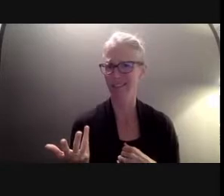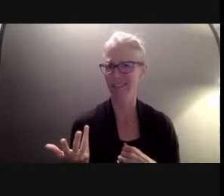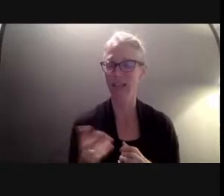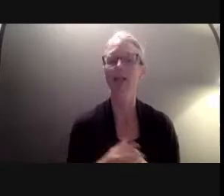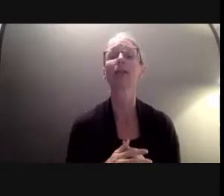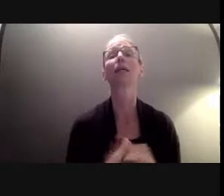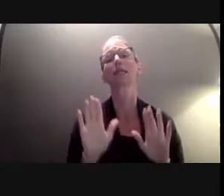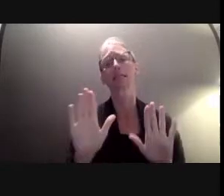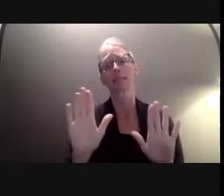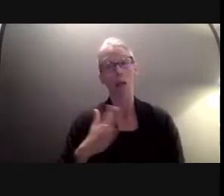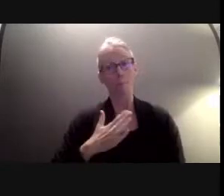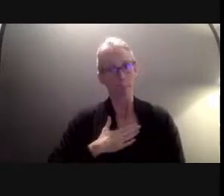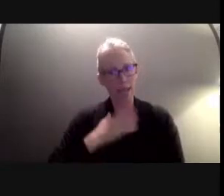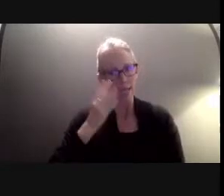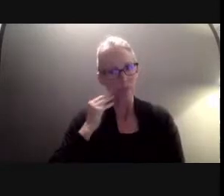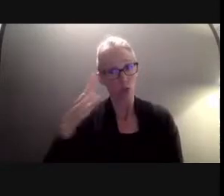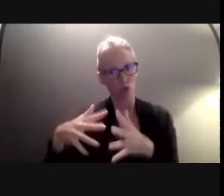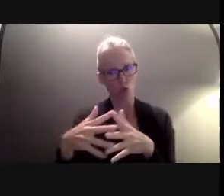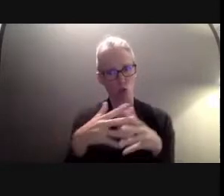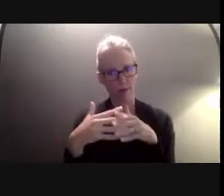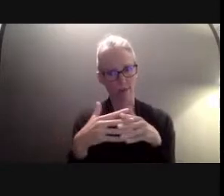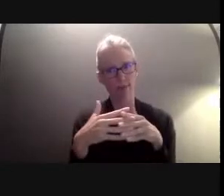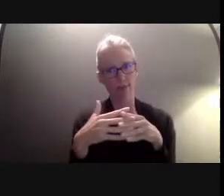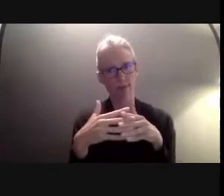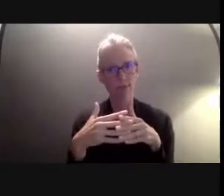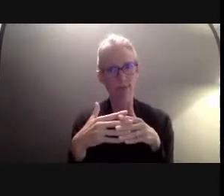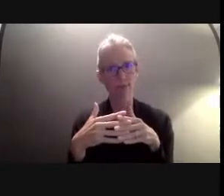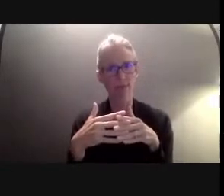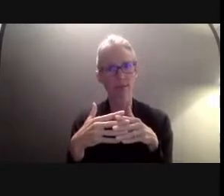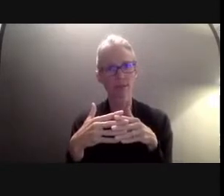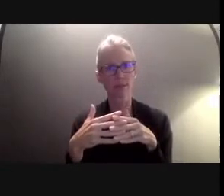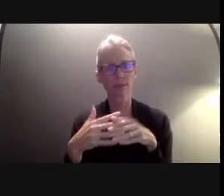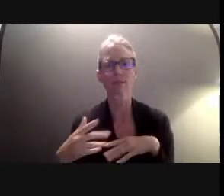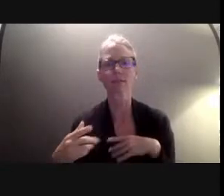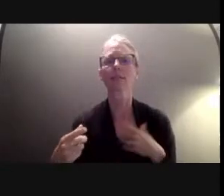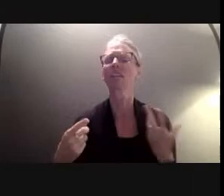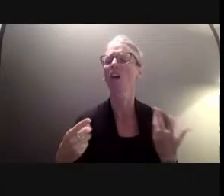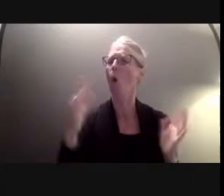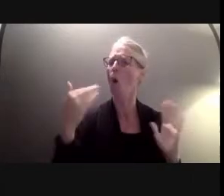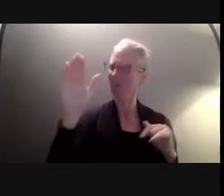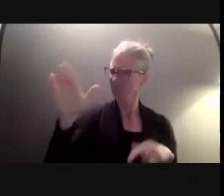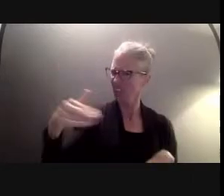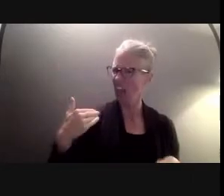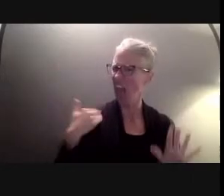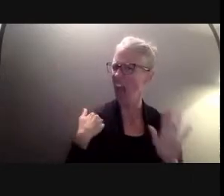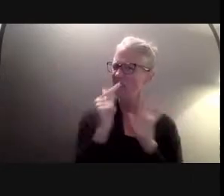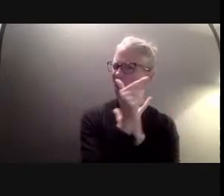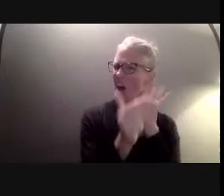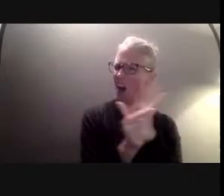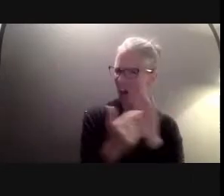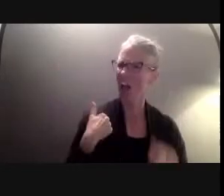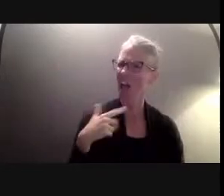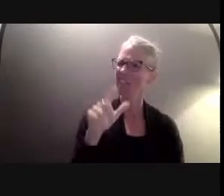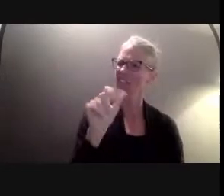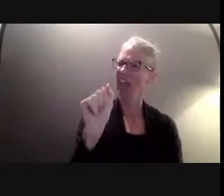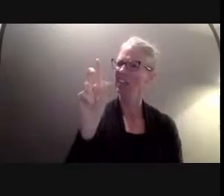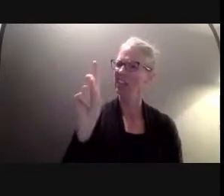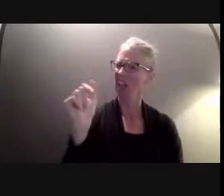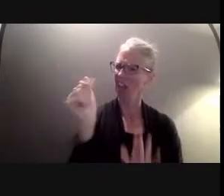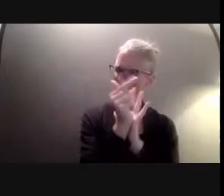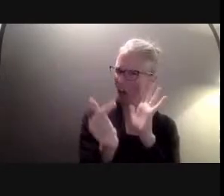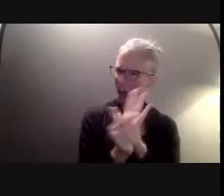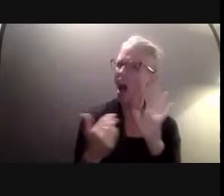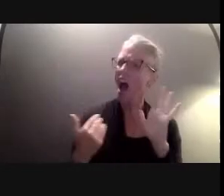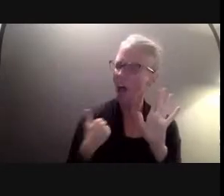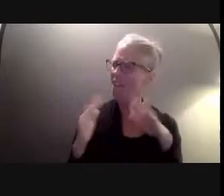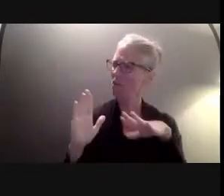my experience. People are like, this is what the law is. They have ADA laws that businesses